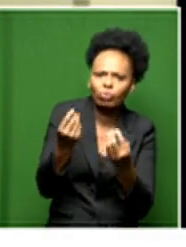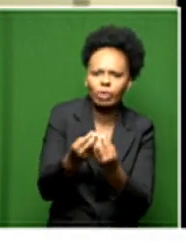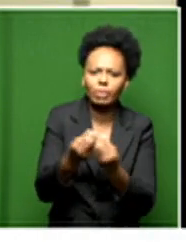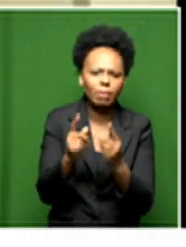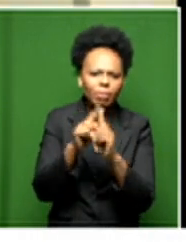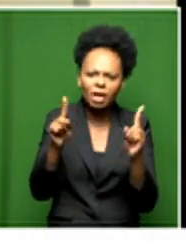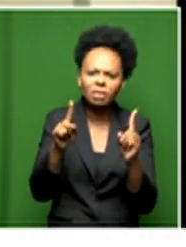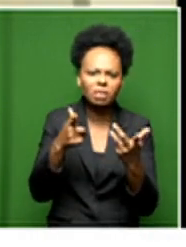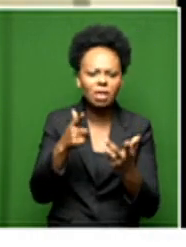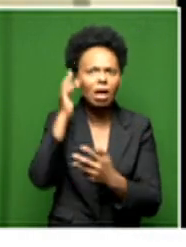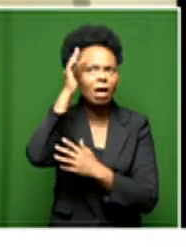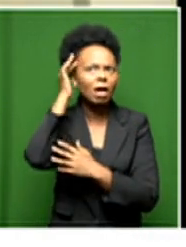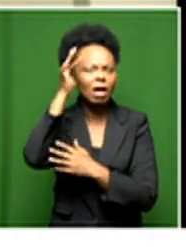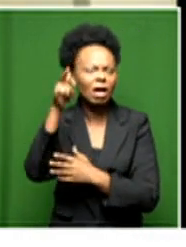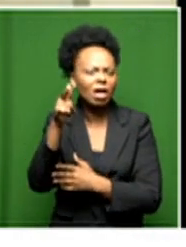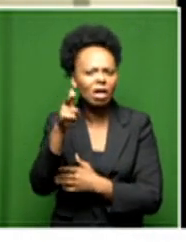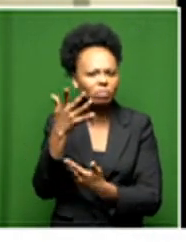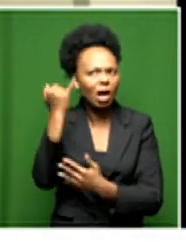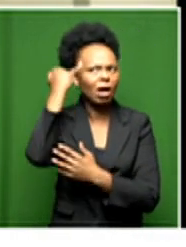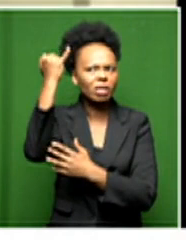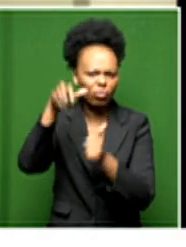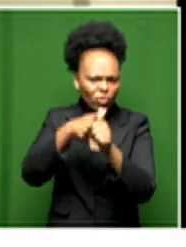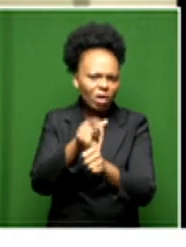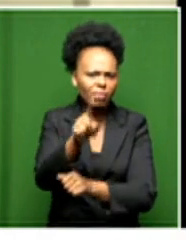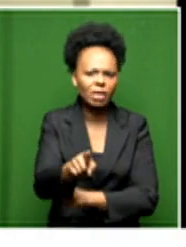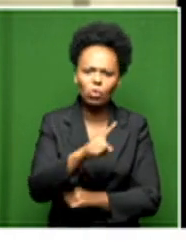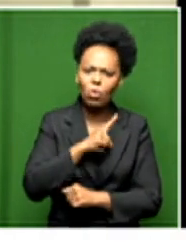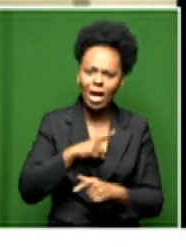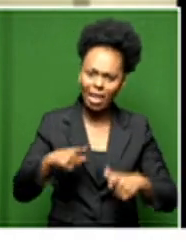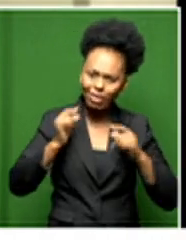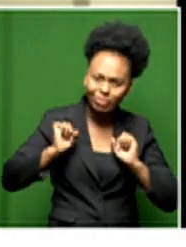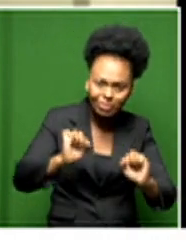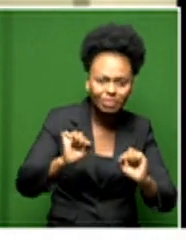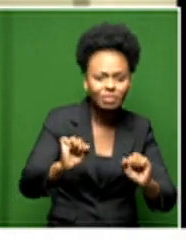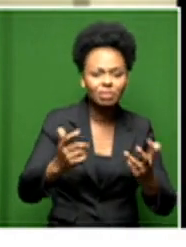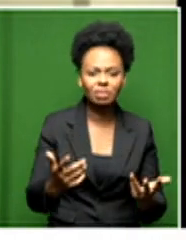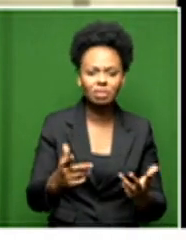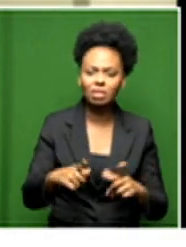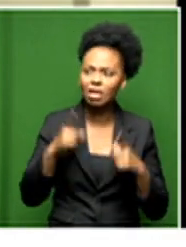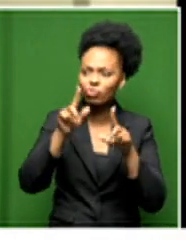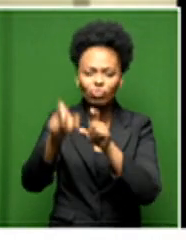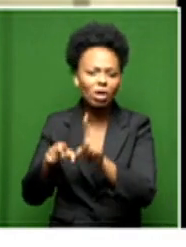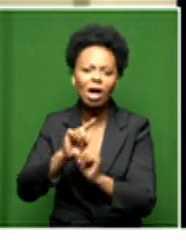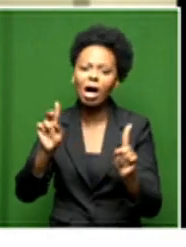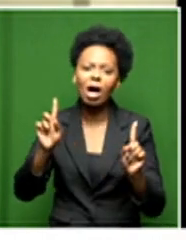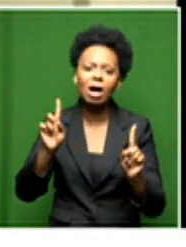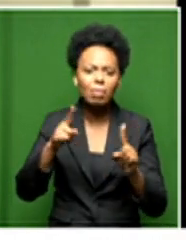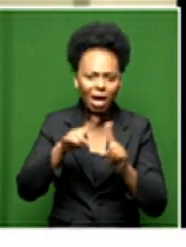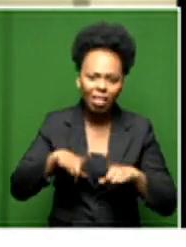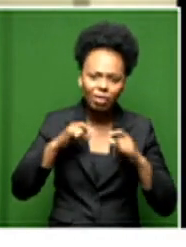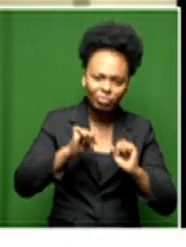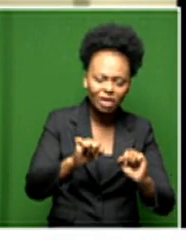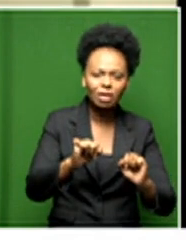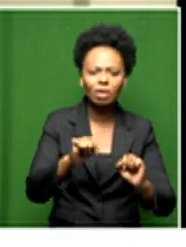You have to follow what you need to follow, and you're living your life. You're the only one living your life. I begin the book with a quote by Mary Oliver saying